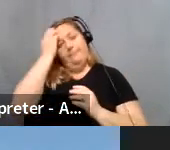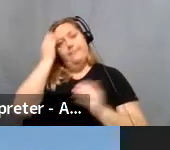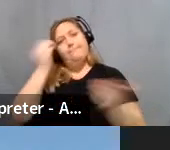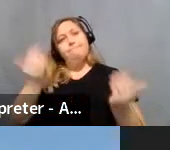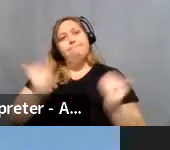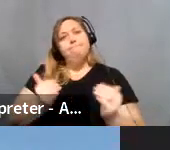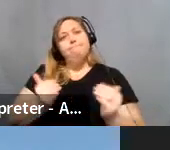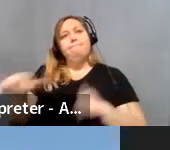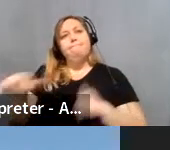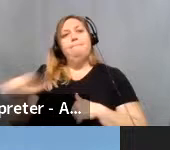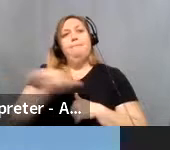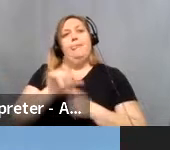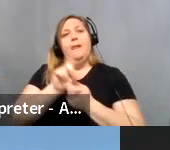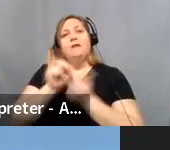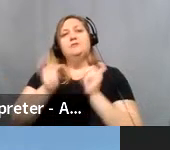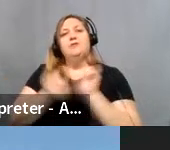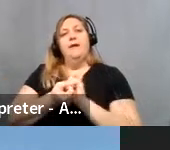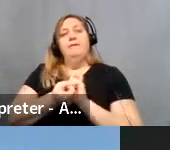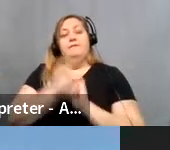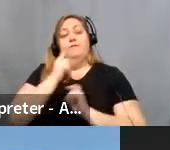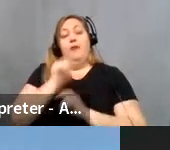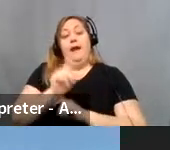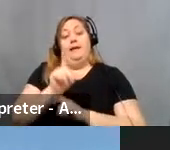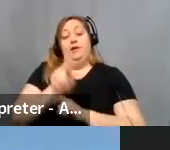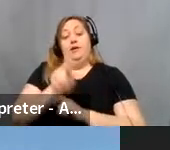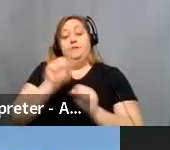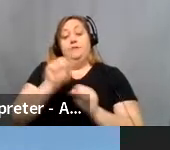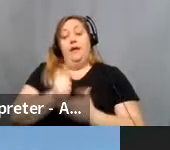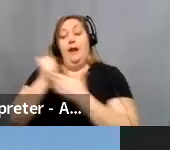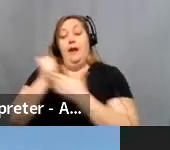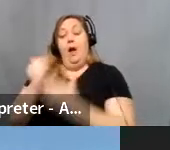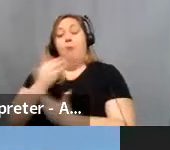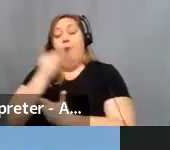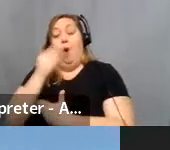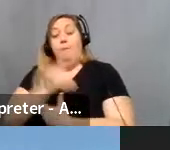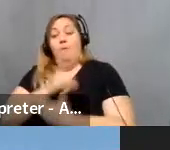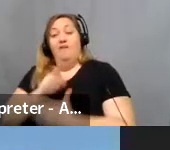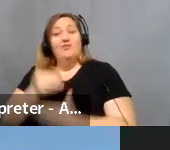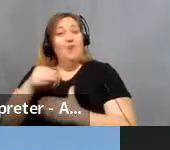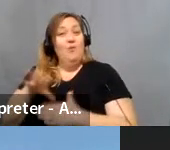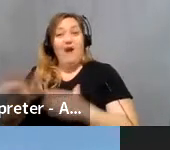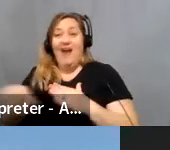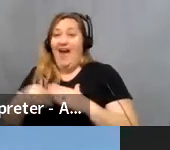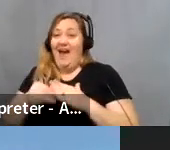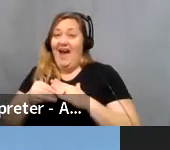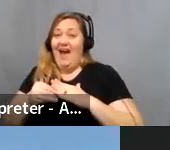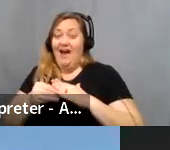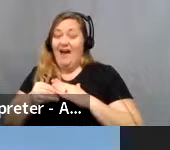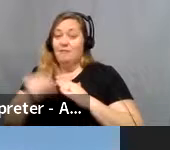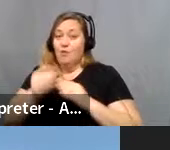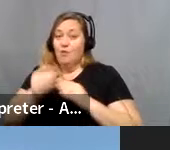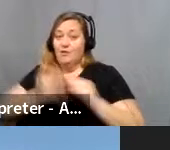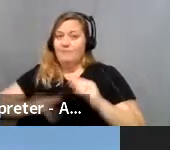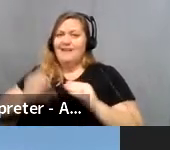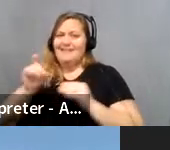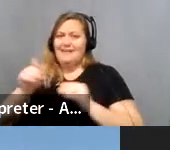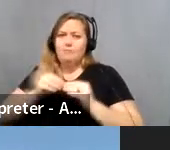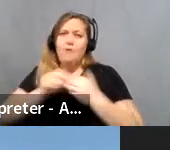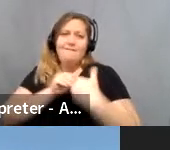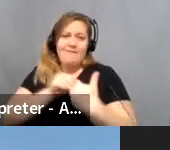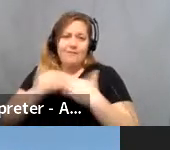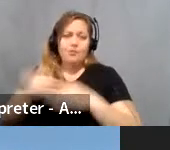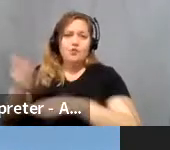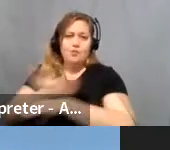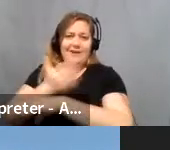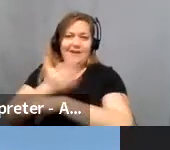The same rule changes that enable ADUs could also help homeowners who don't want to add an ADU, but need more flexibility to adapt or renovate their